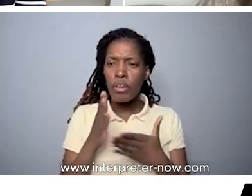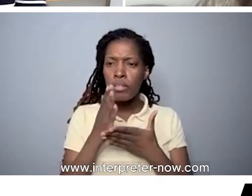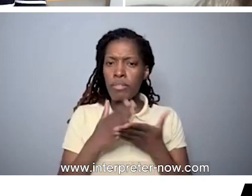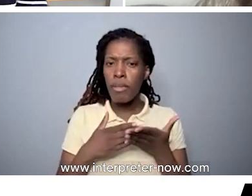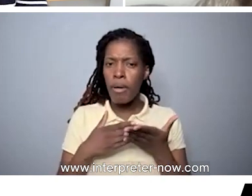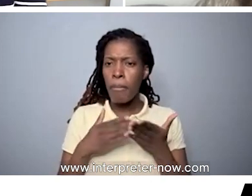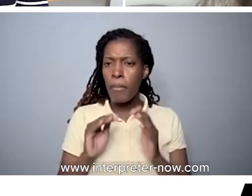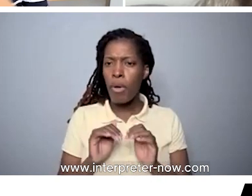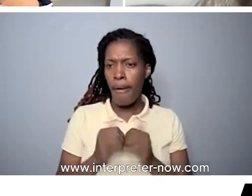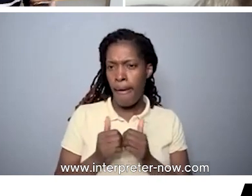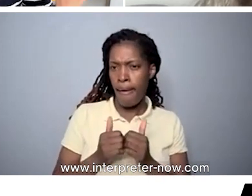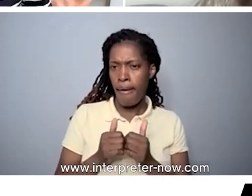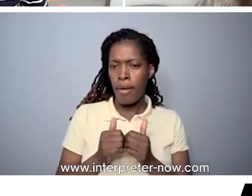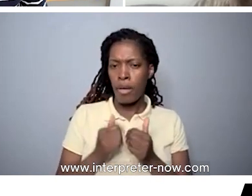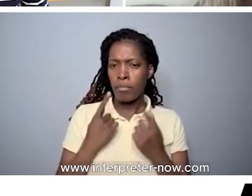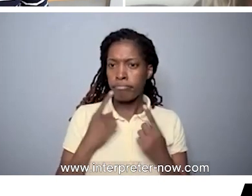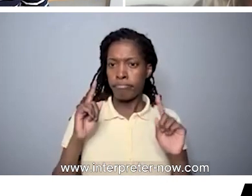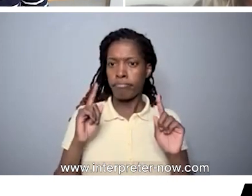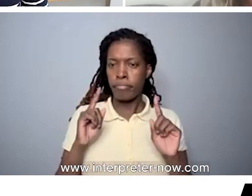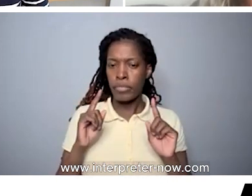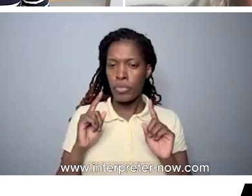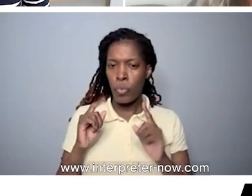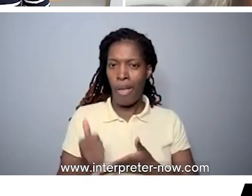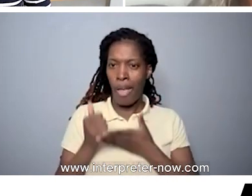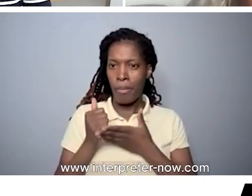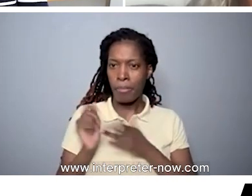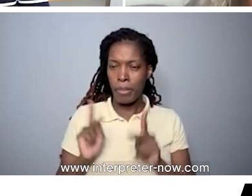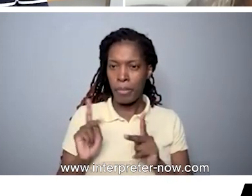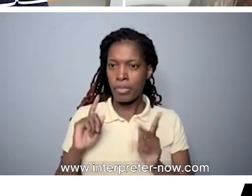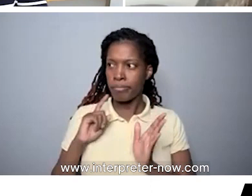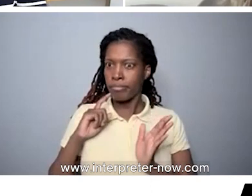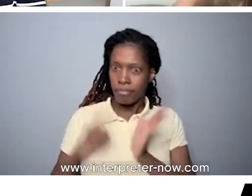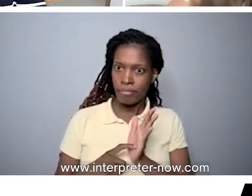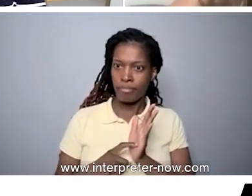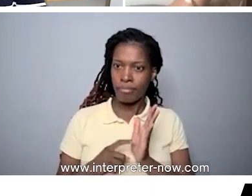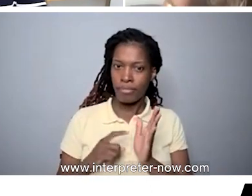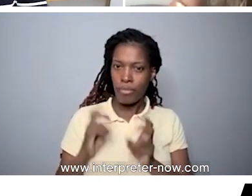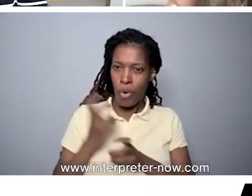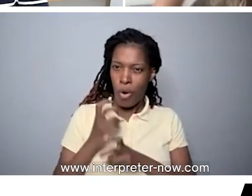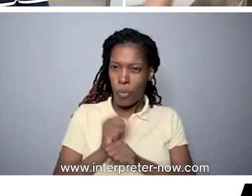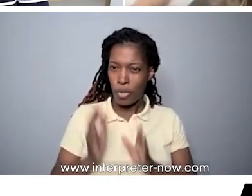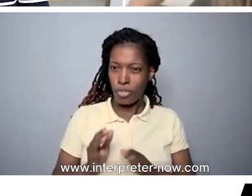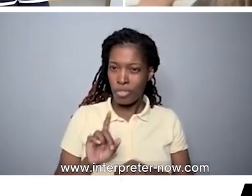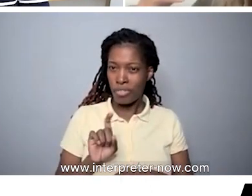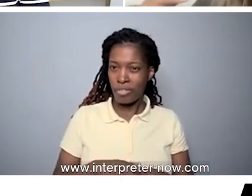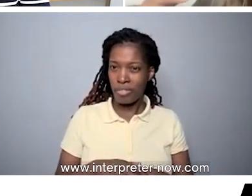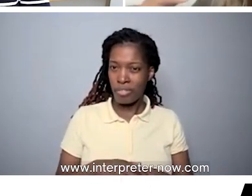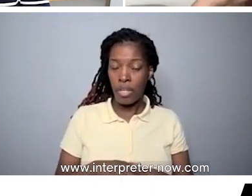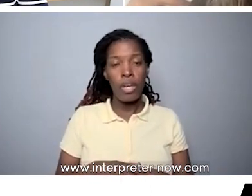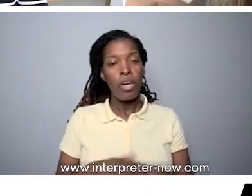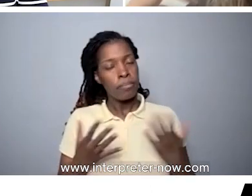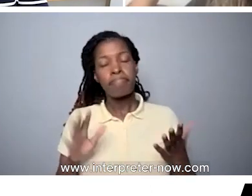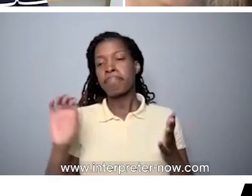works to really gain that recognition? Yeah. I mean, again, speaking about her, and again, part of the thing